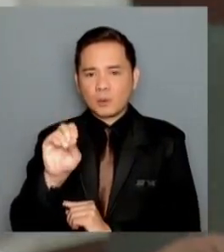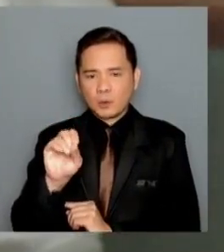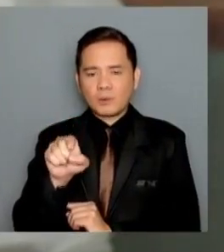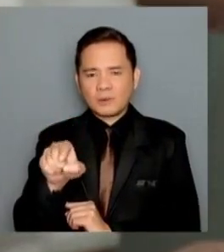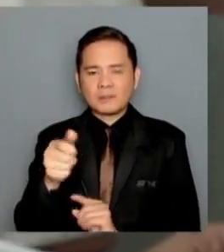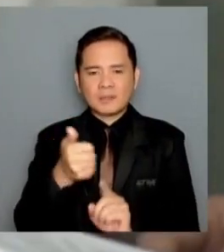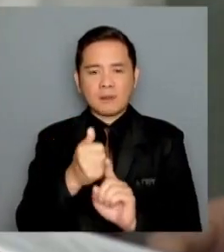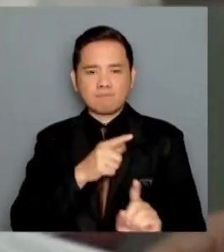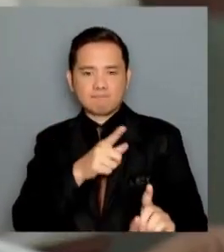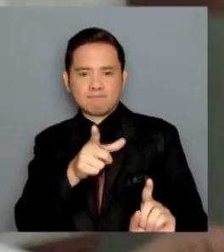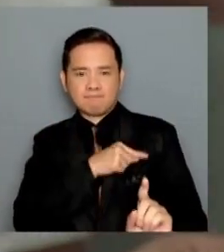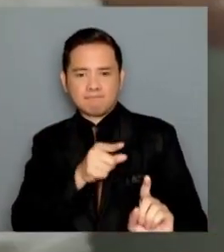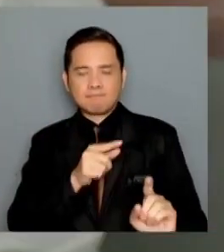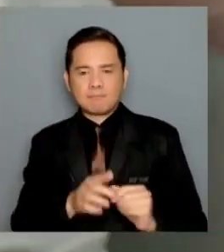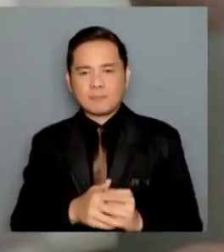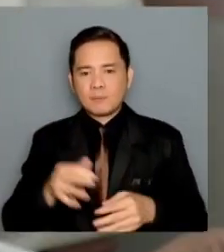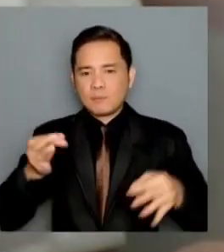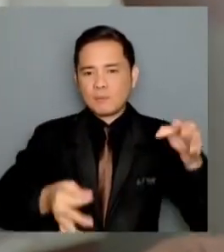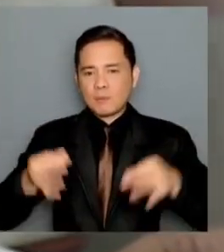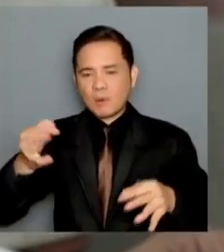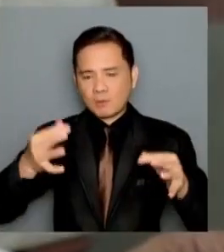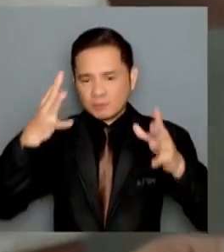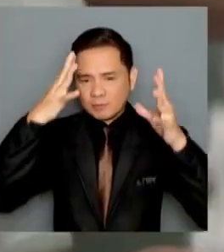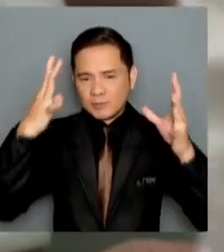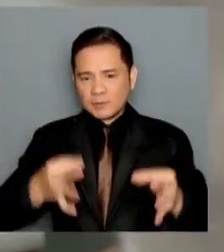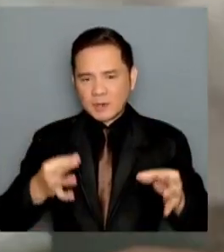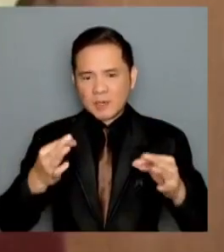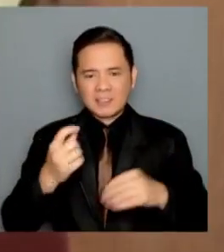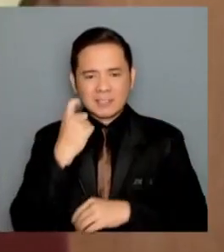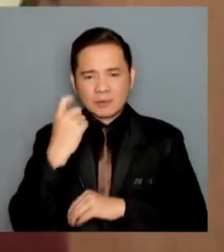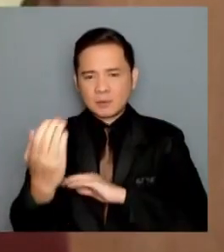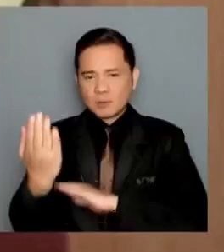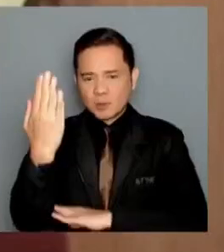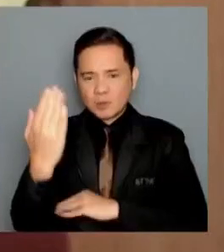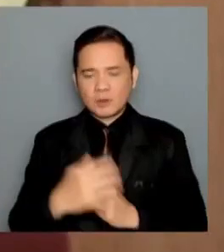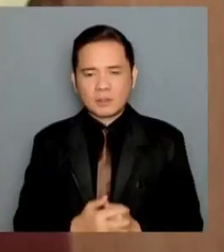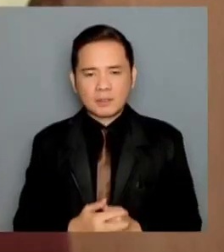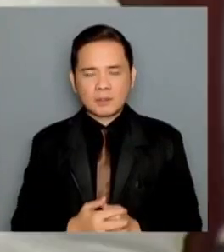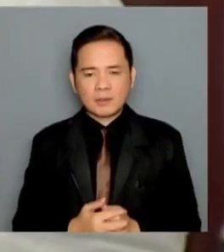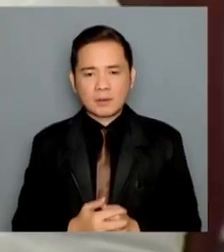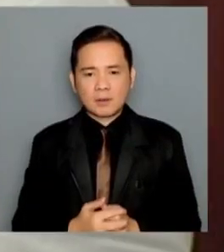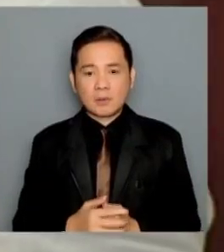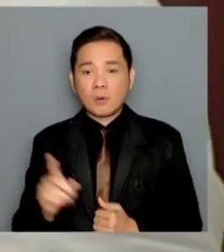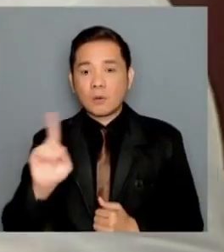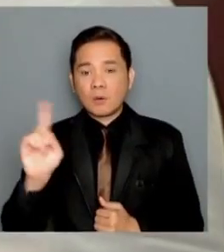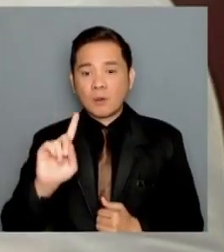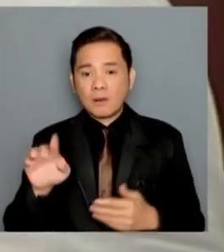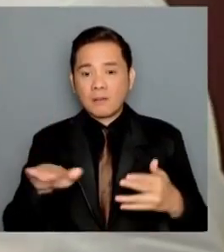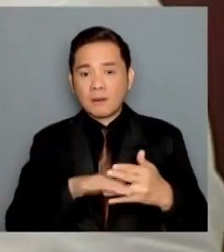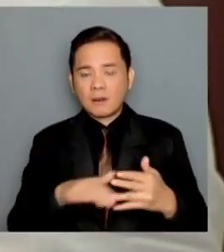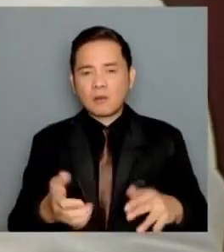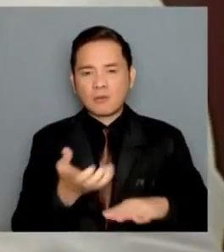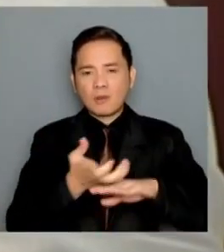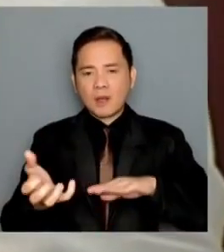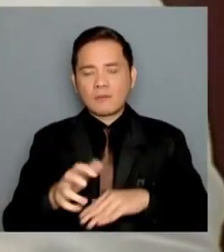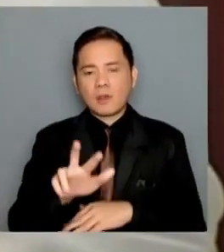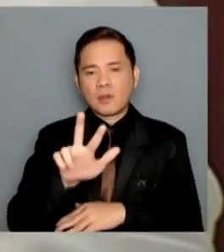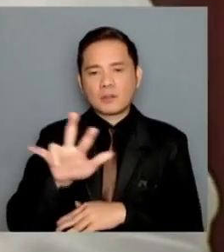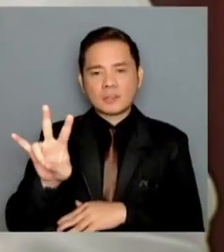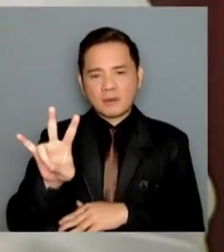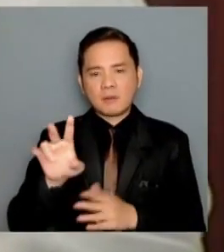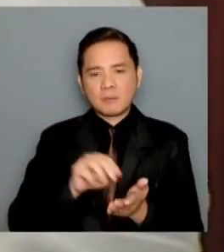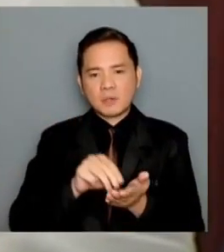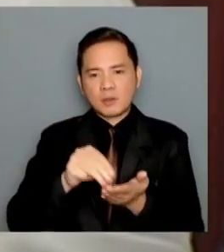doubt by the Sandigan Bayan 3rd Division this morning of one count of graft involving 37 million funds for swimmers in the